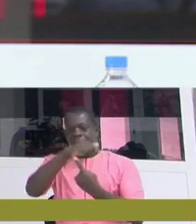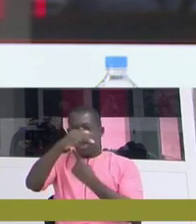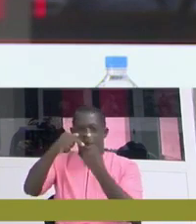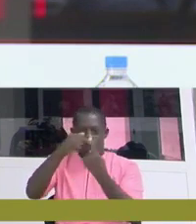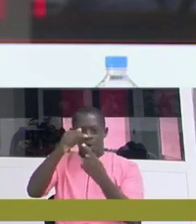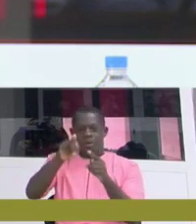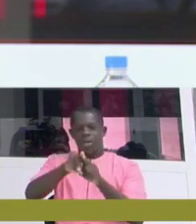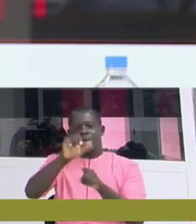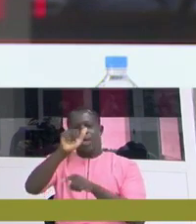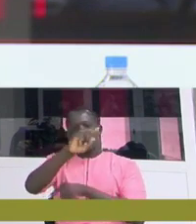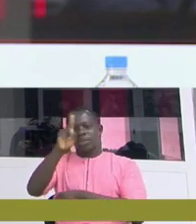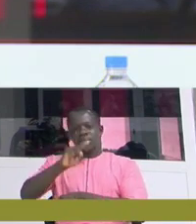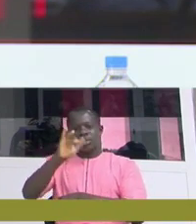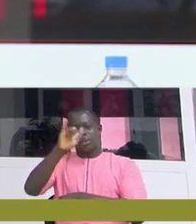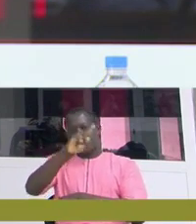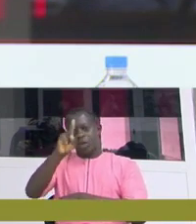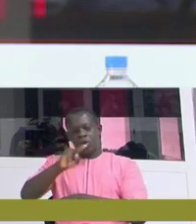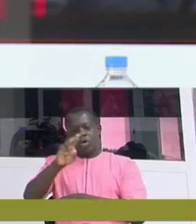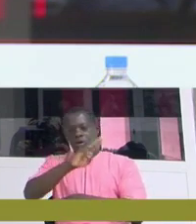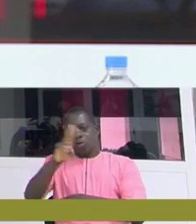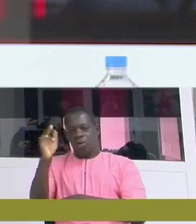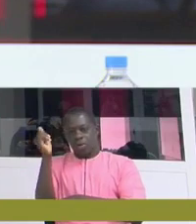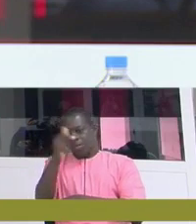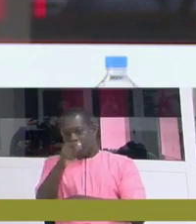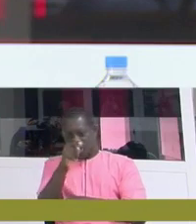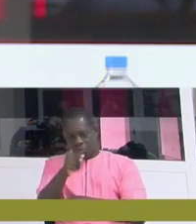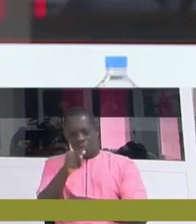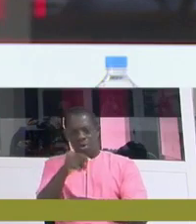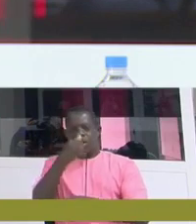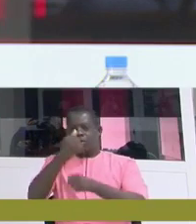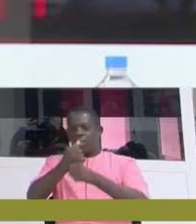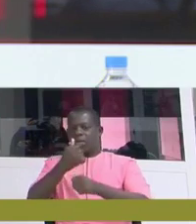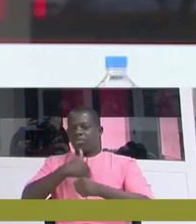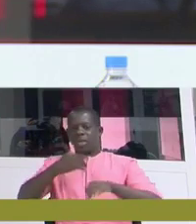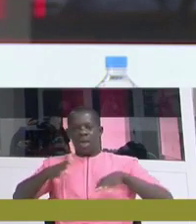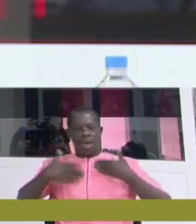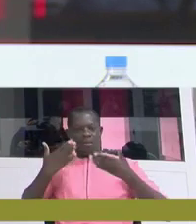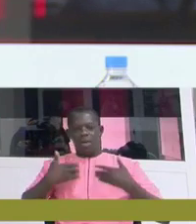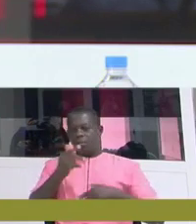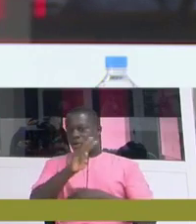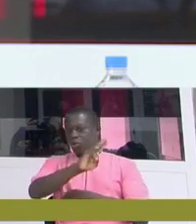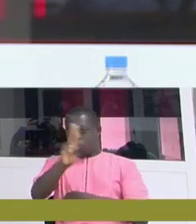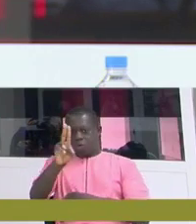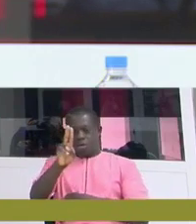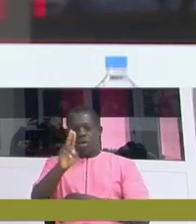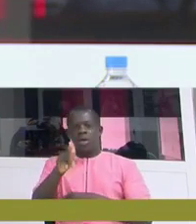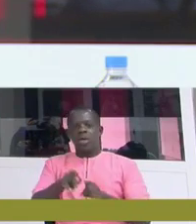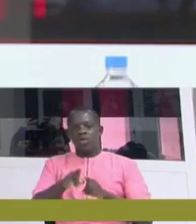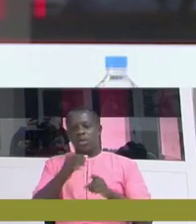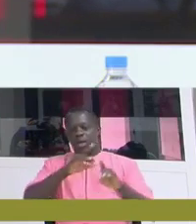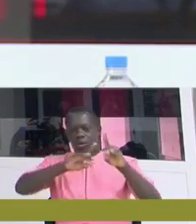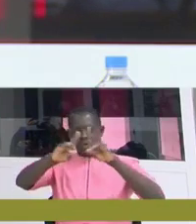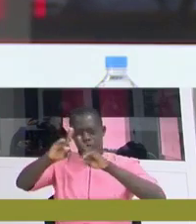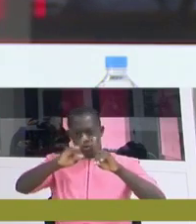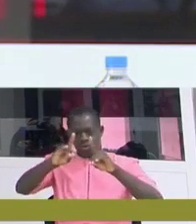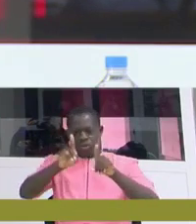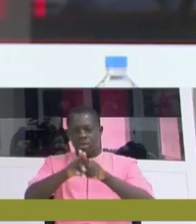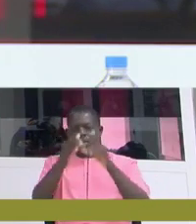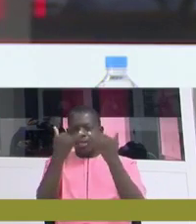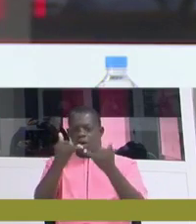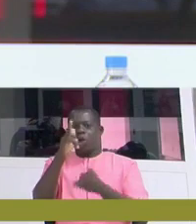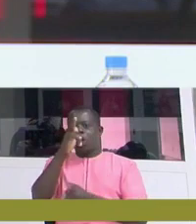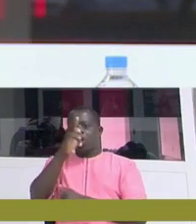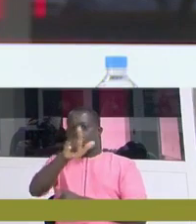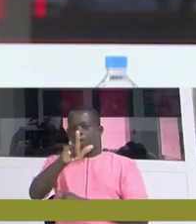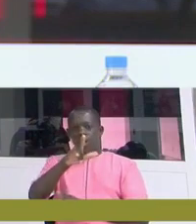the refusal of us is to pay you is what is pleasing to me. As we were in that discussion,